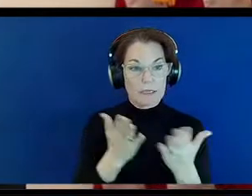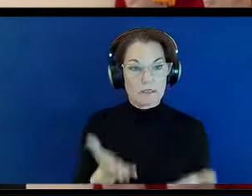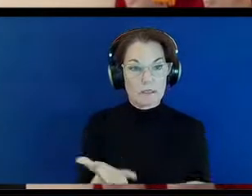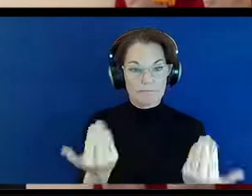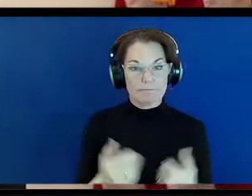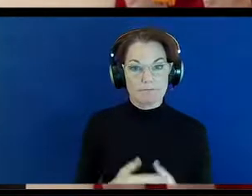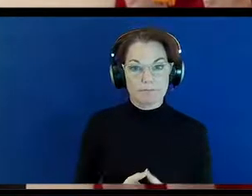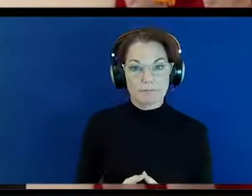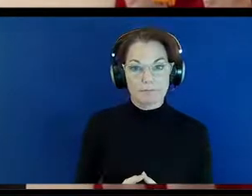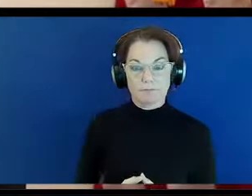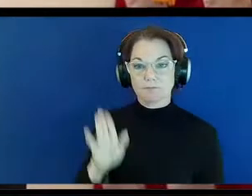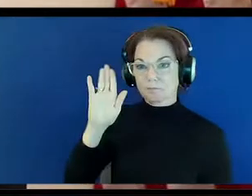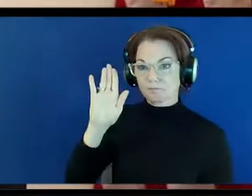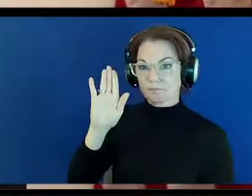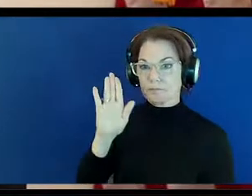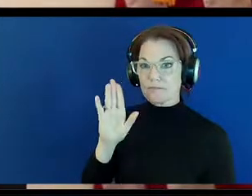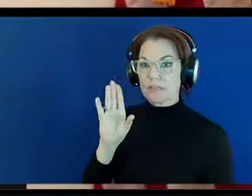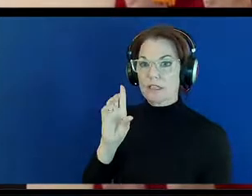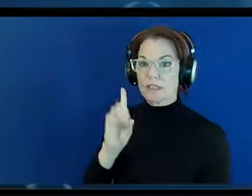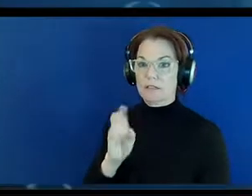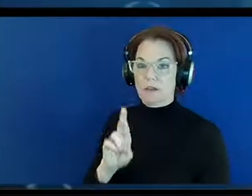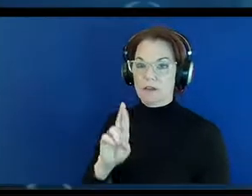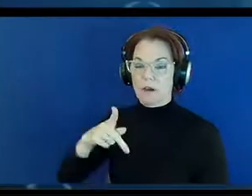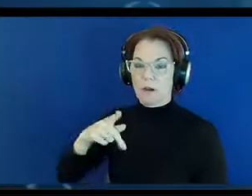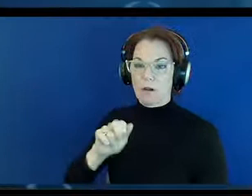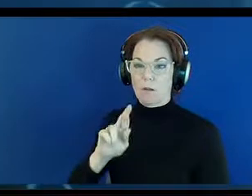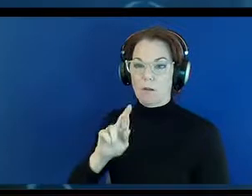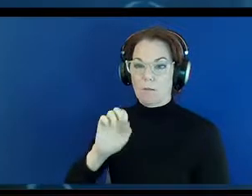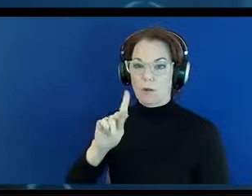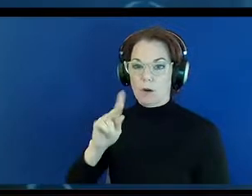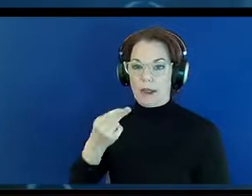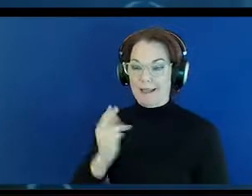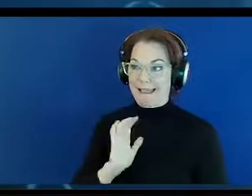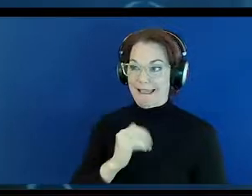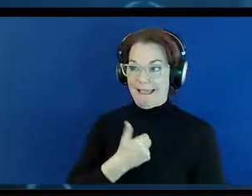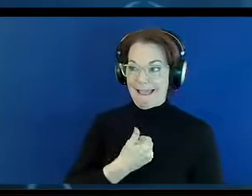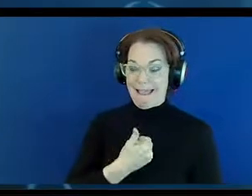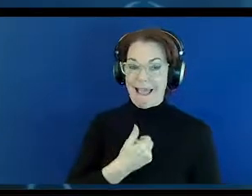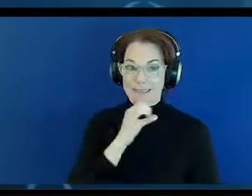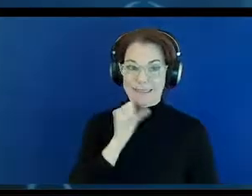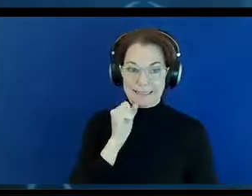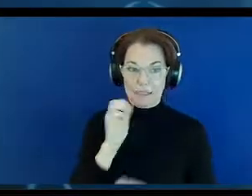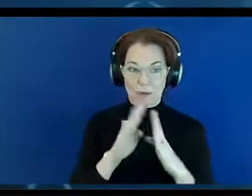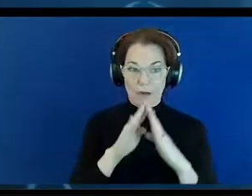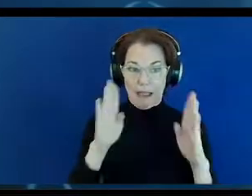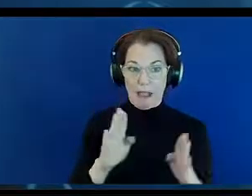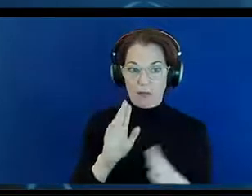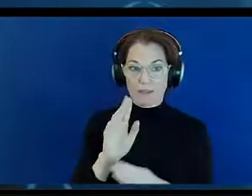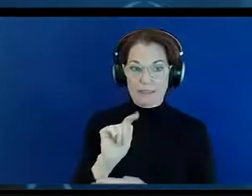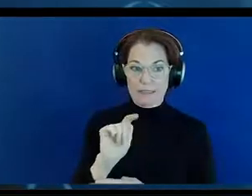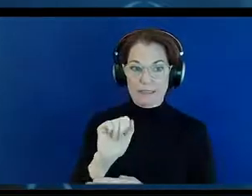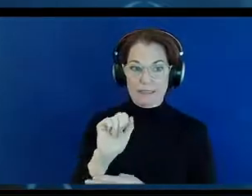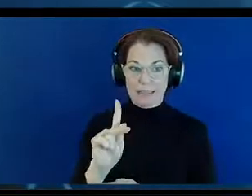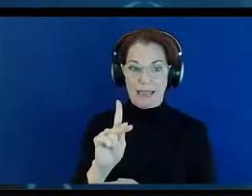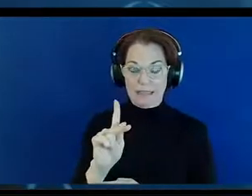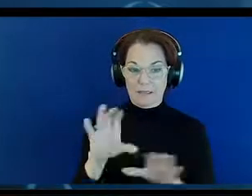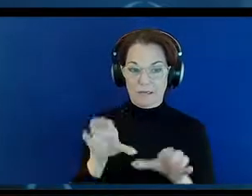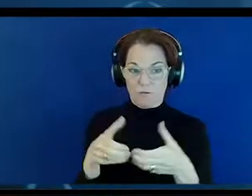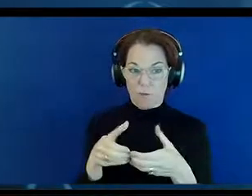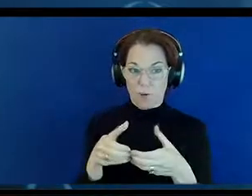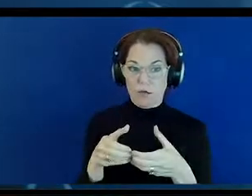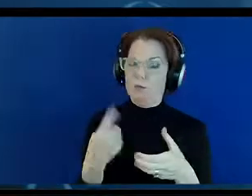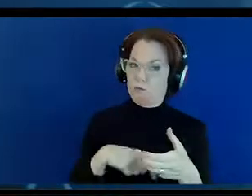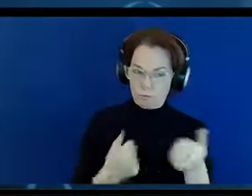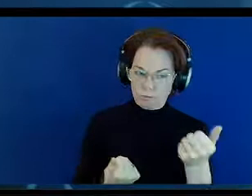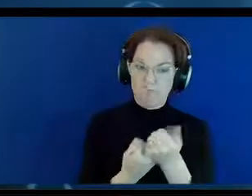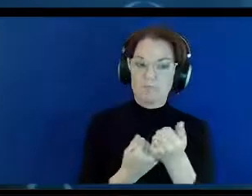Well, I'll just say very briefly, Senator, our Senior Health and Housing Task Force at the Bipartisan Policy Center was very much in support